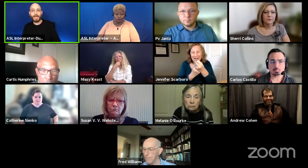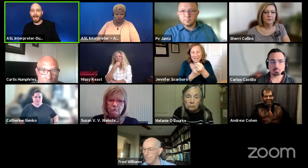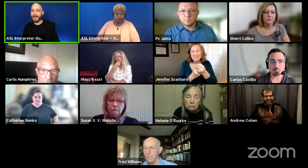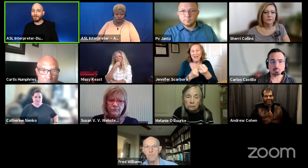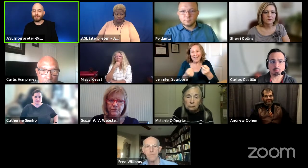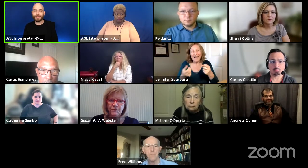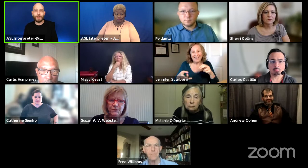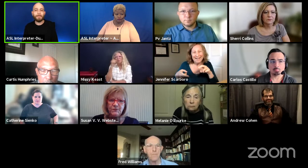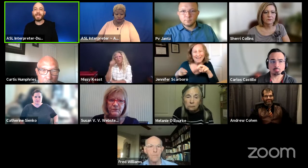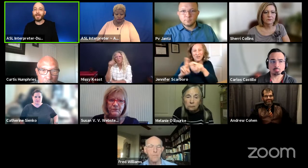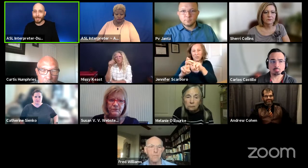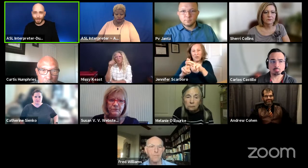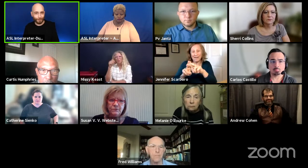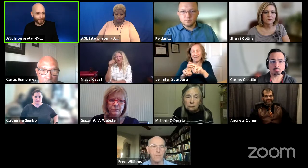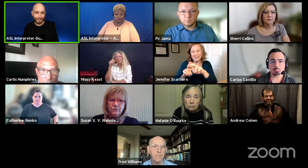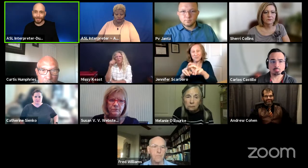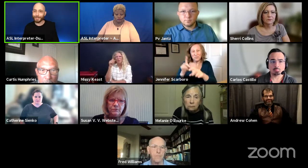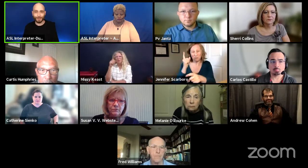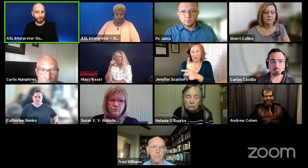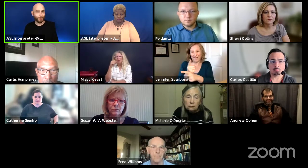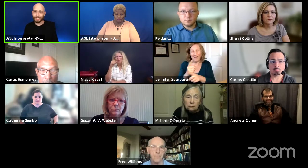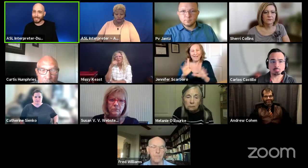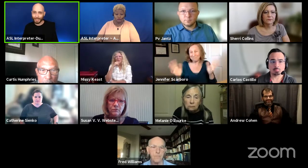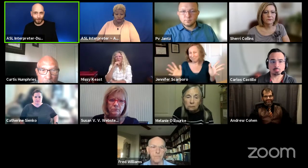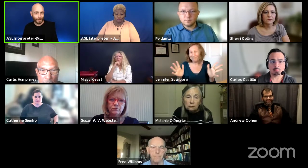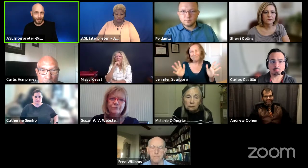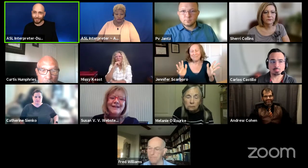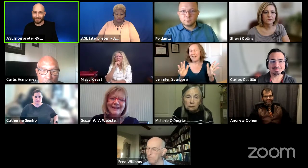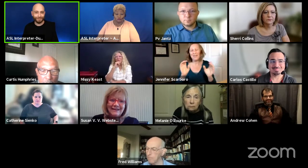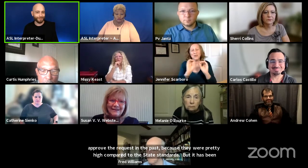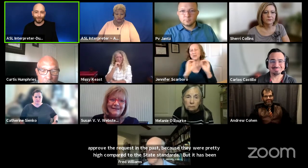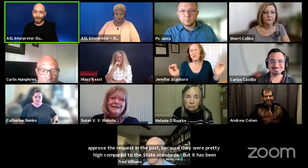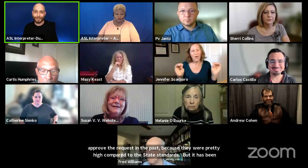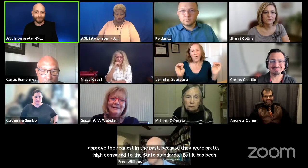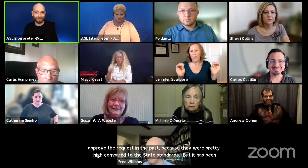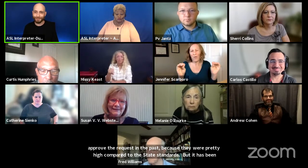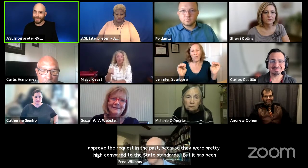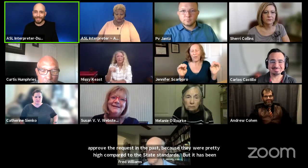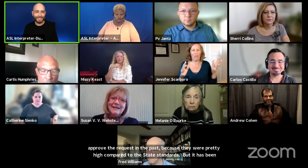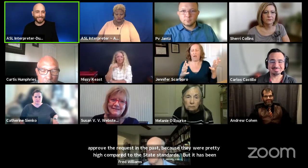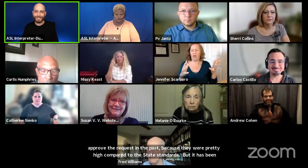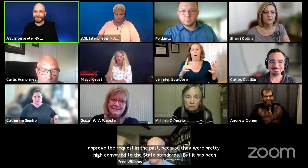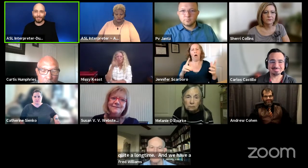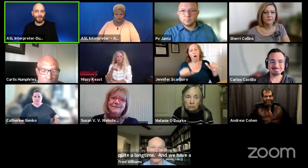and we have a myriad of reasons to support the increase, right?